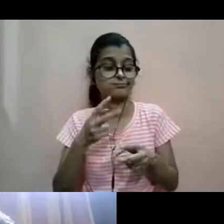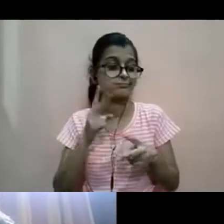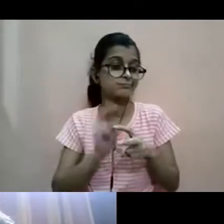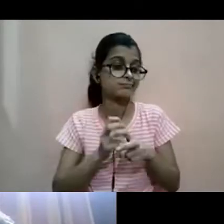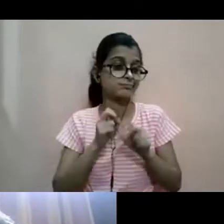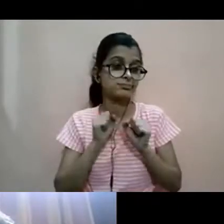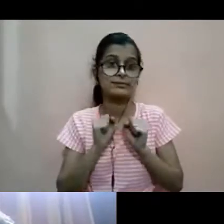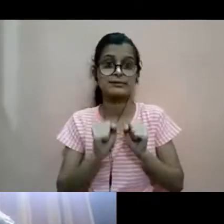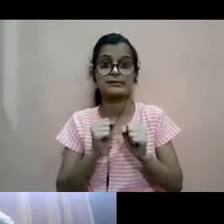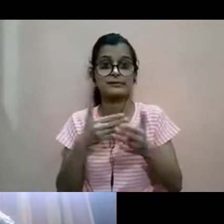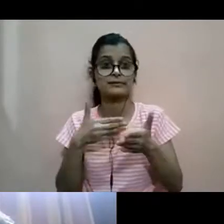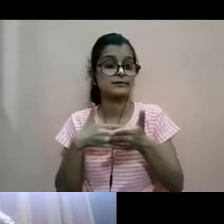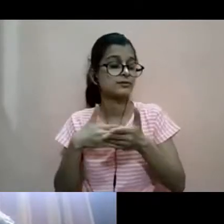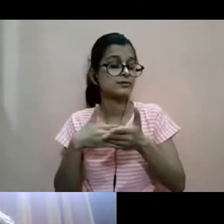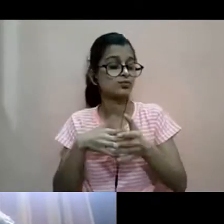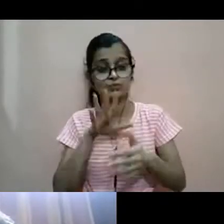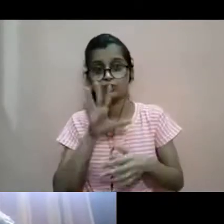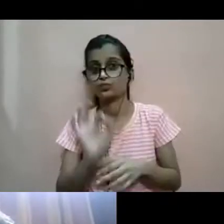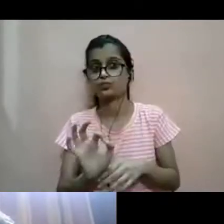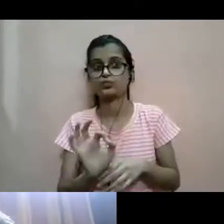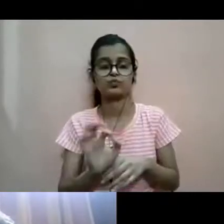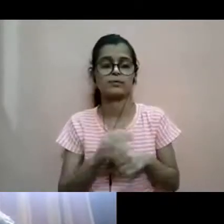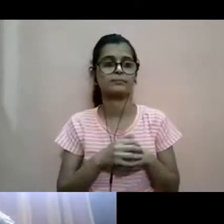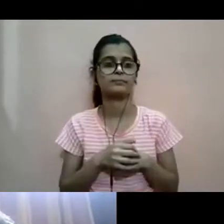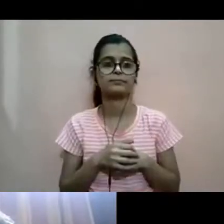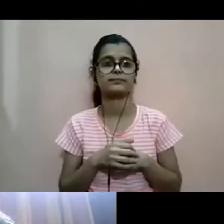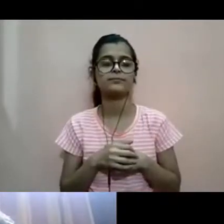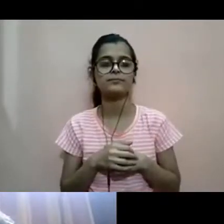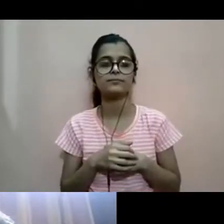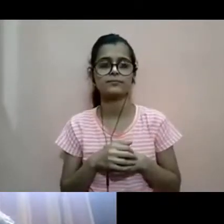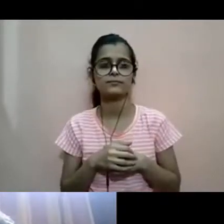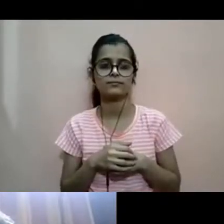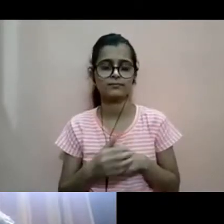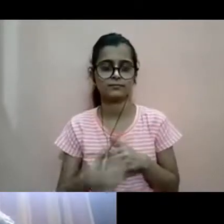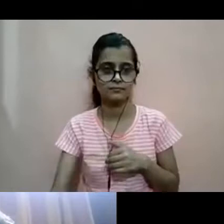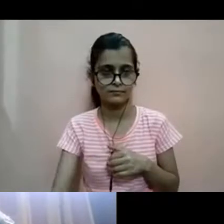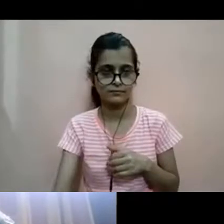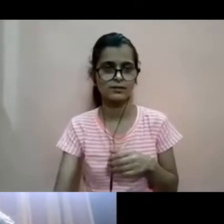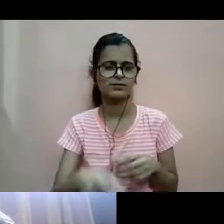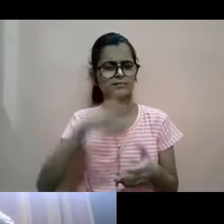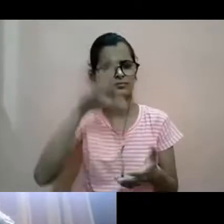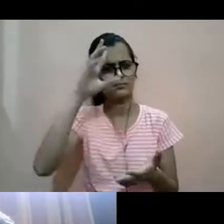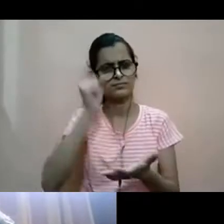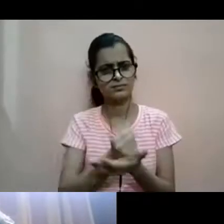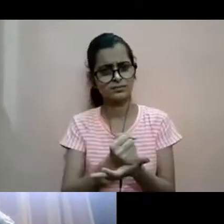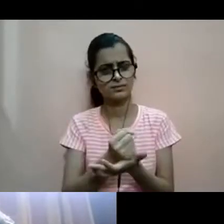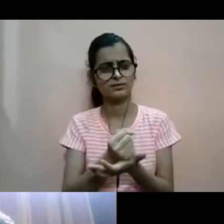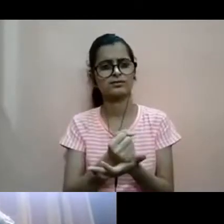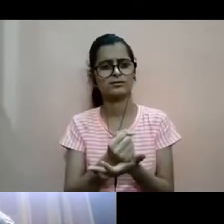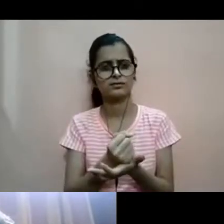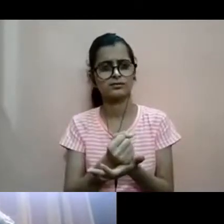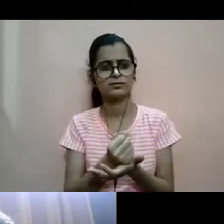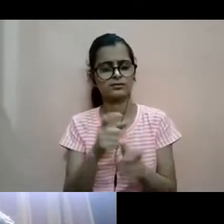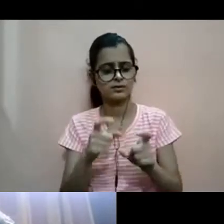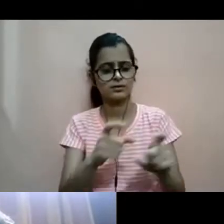caregivers, it's very difficult to be cast in the position of a cared for. And I